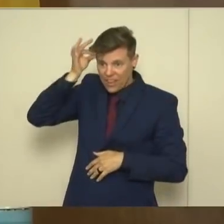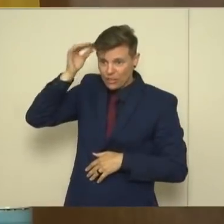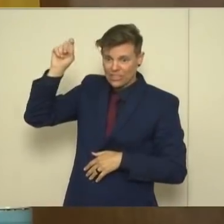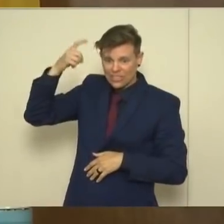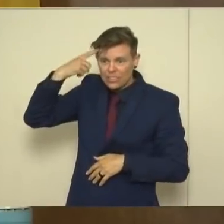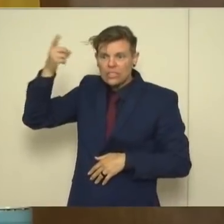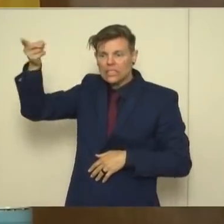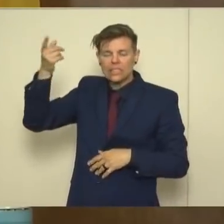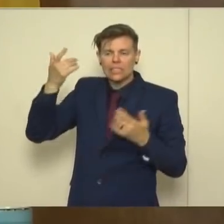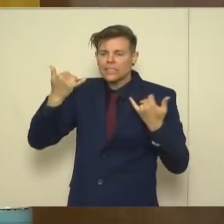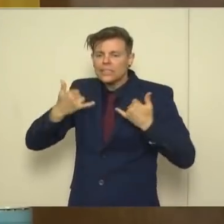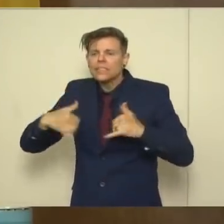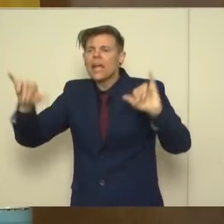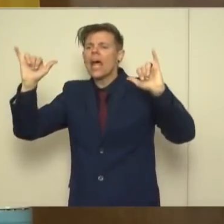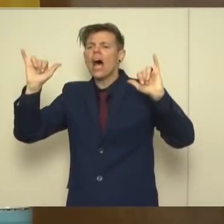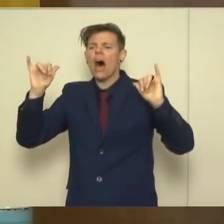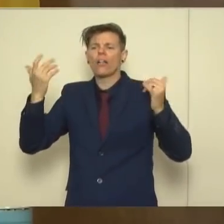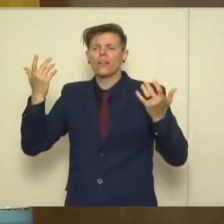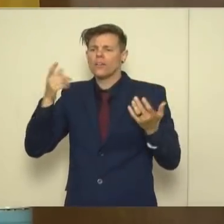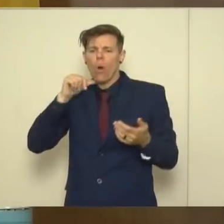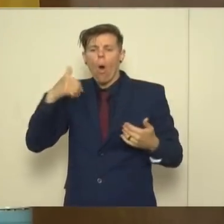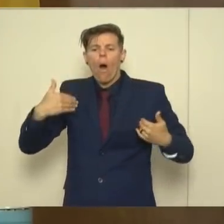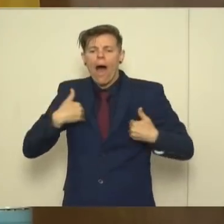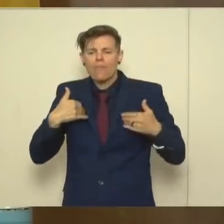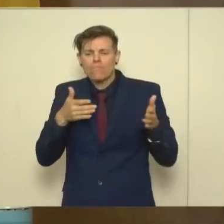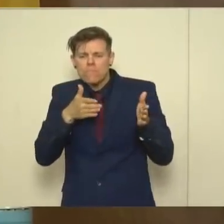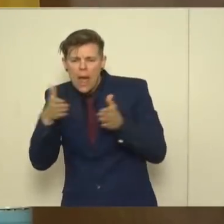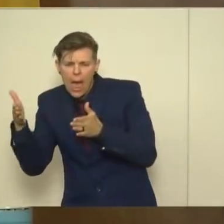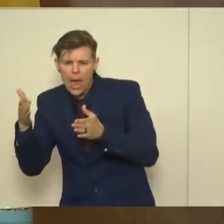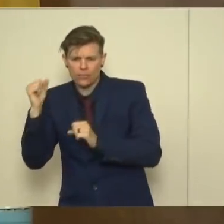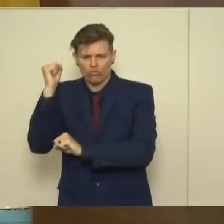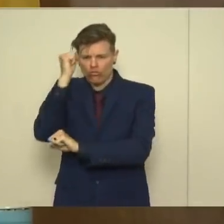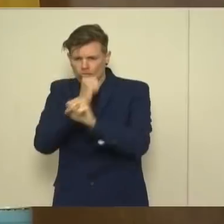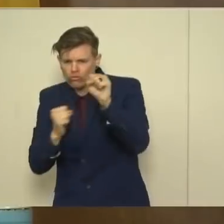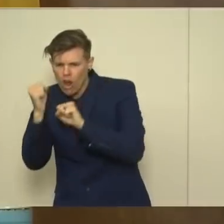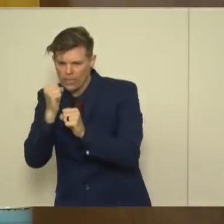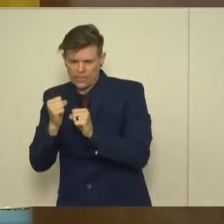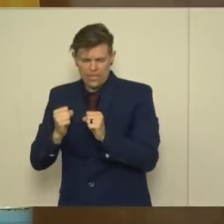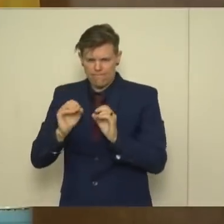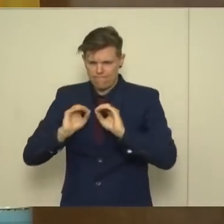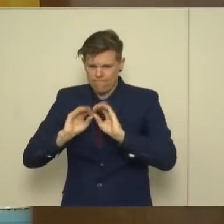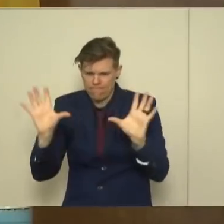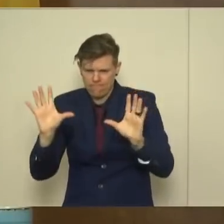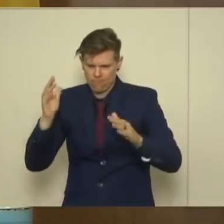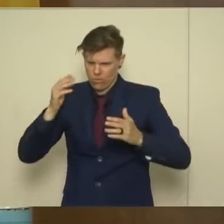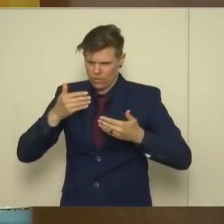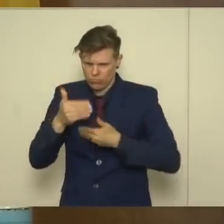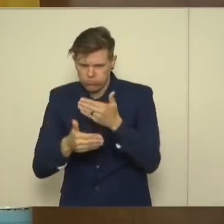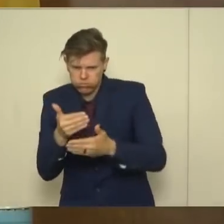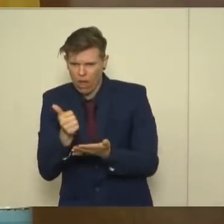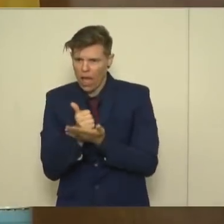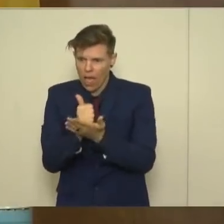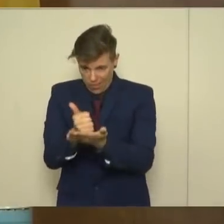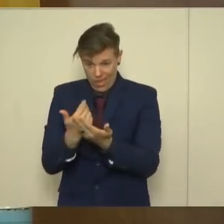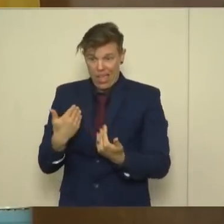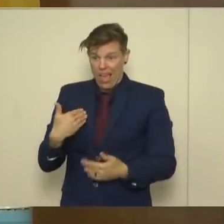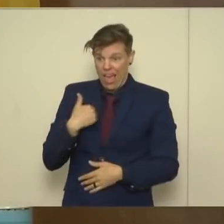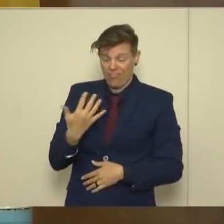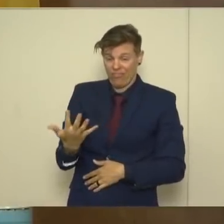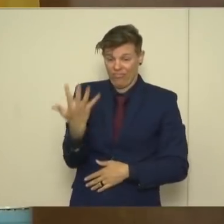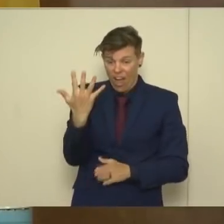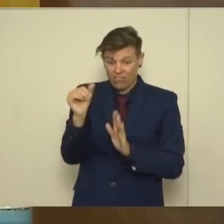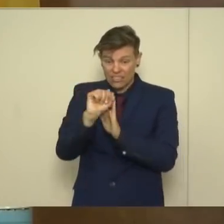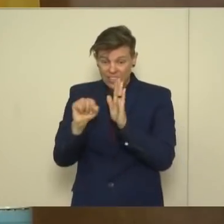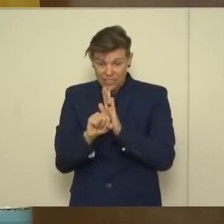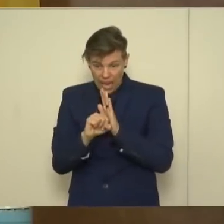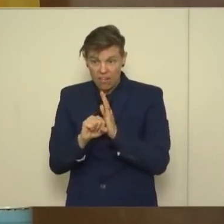cohesive strategy, which is why you've got 5 states that are allowing in-person education and going to local school districts